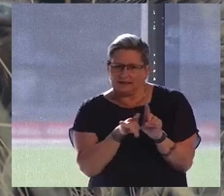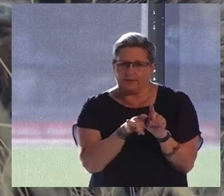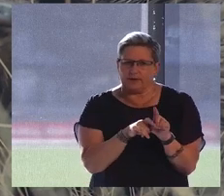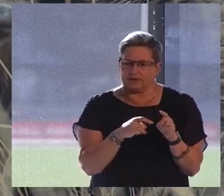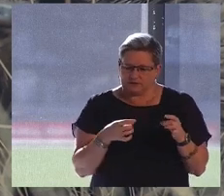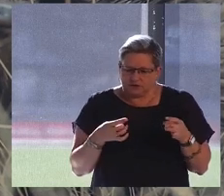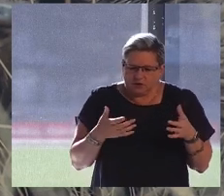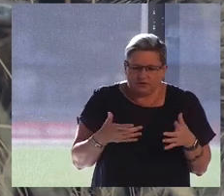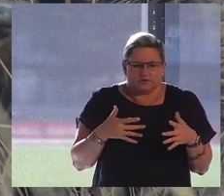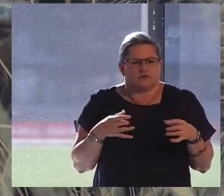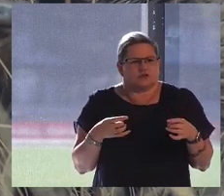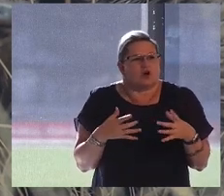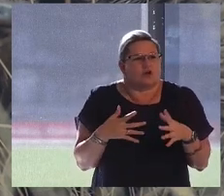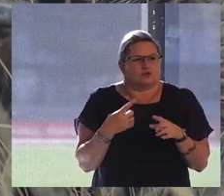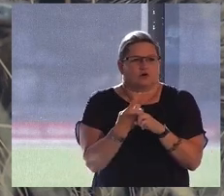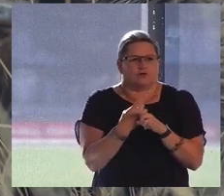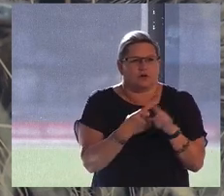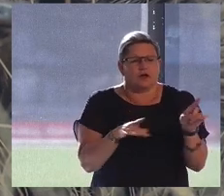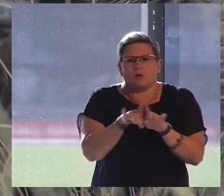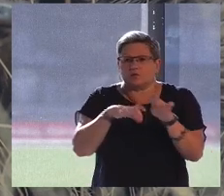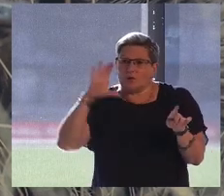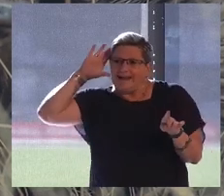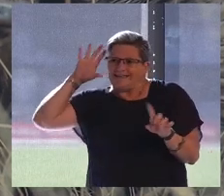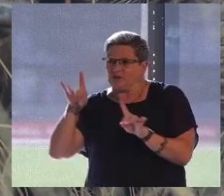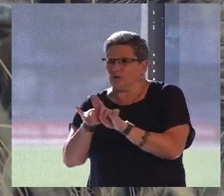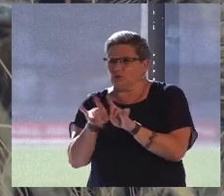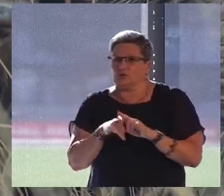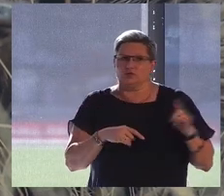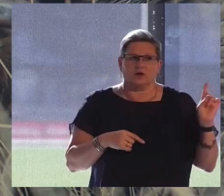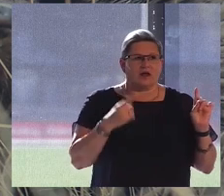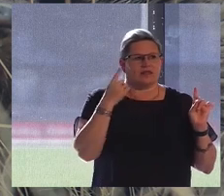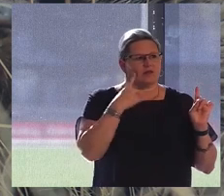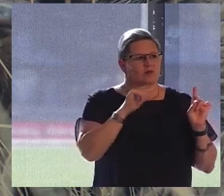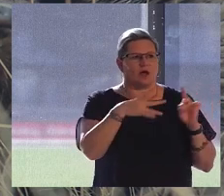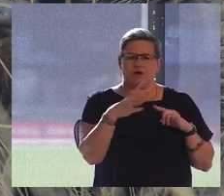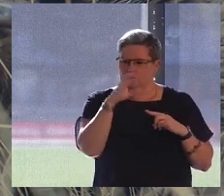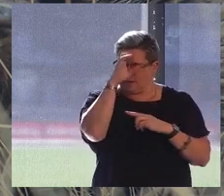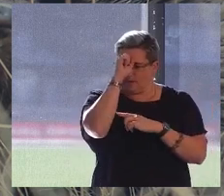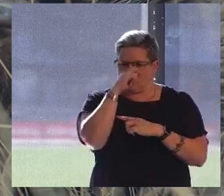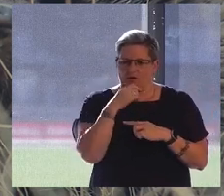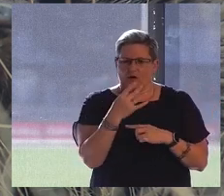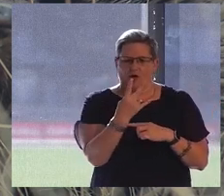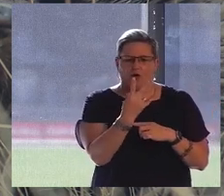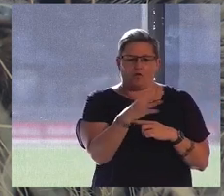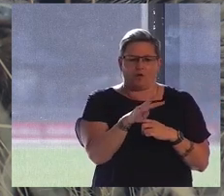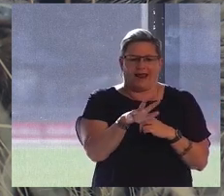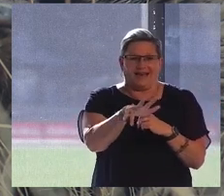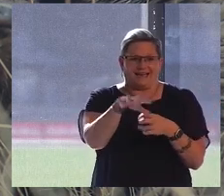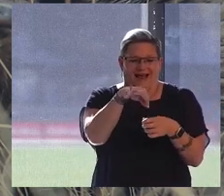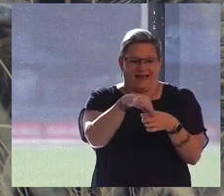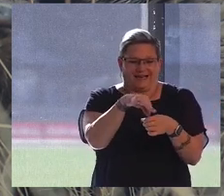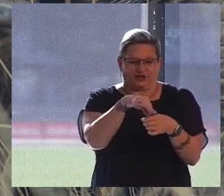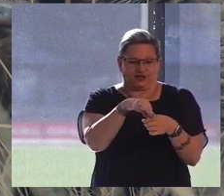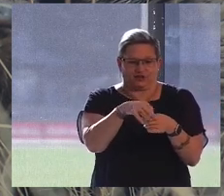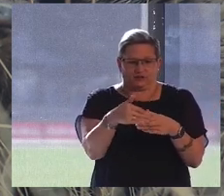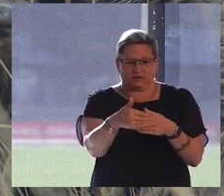have to listen, as you said. And I think the key piece I took out, 48 elections by